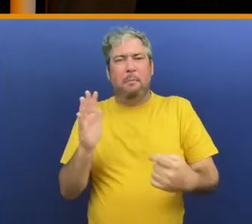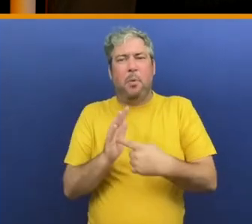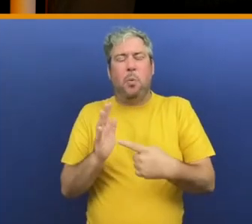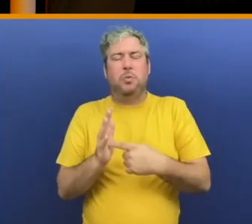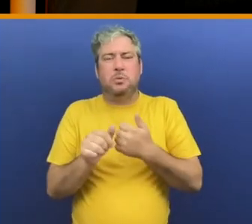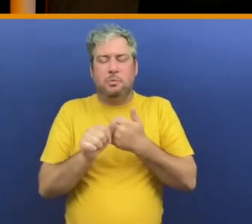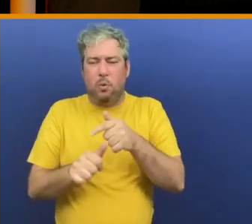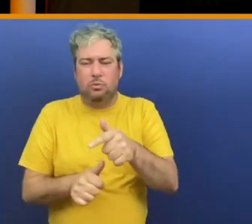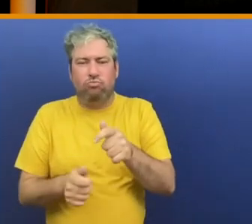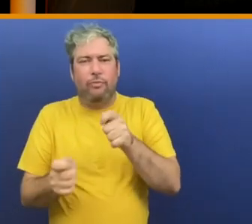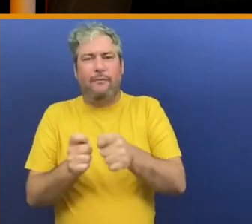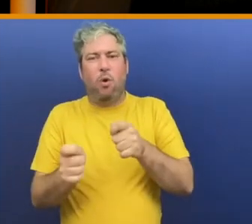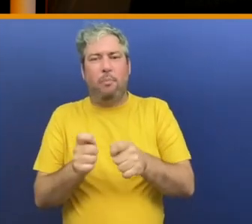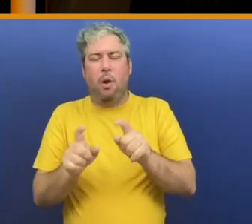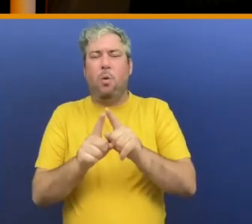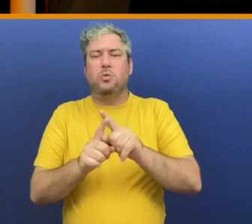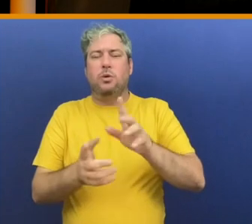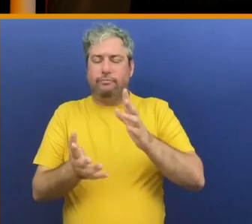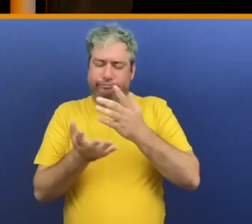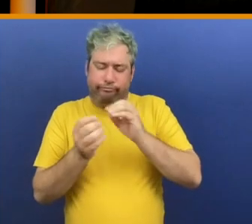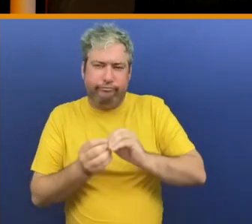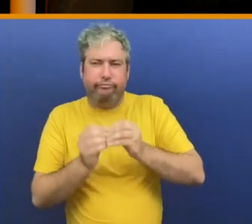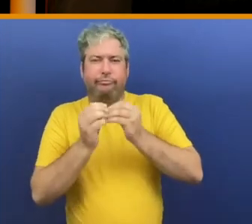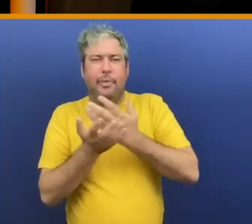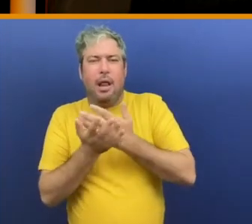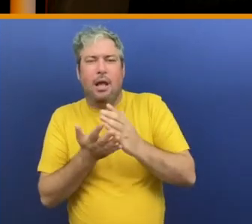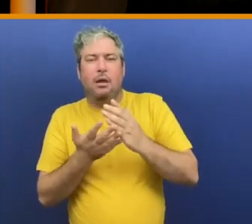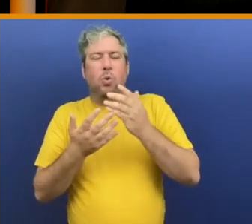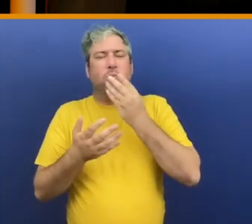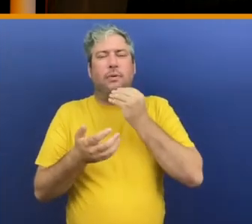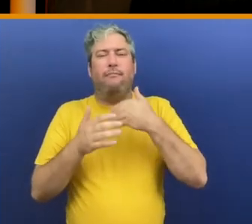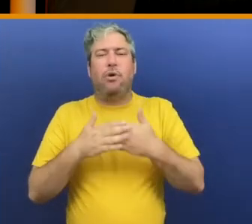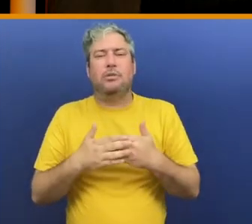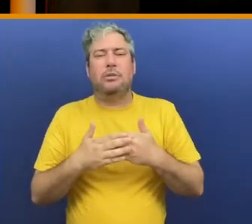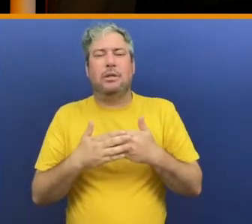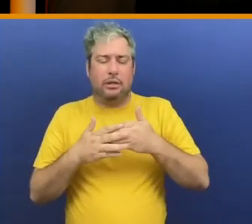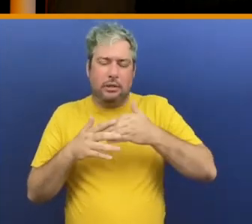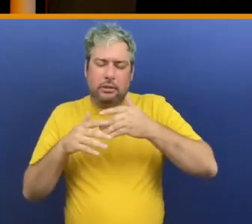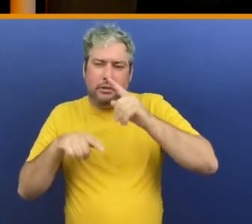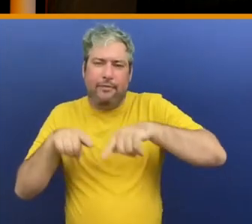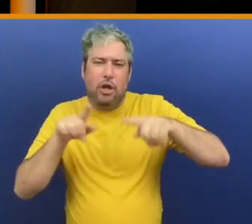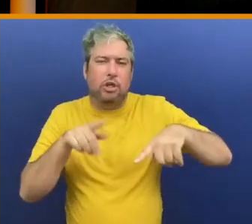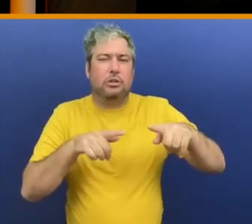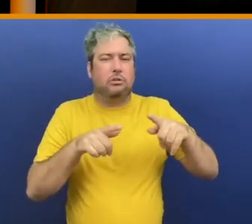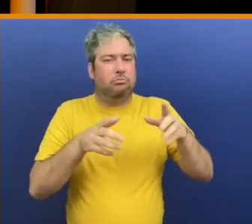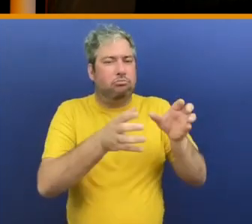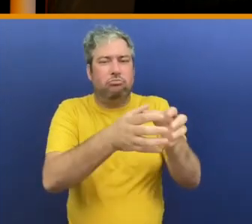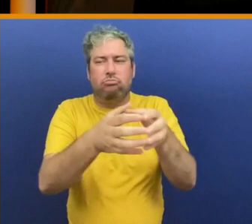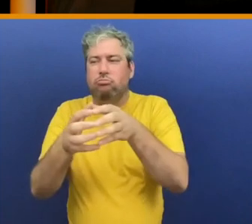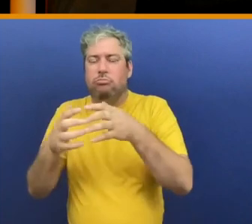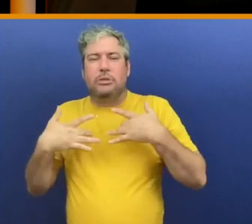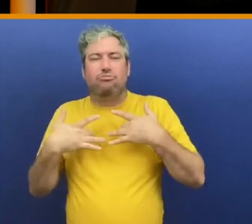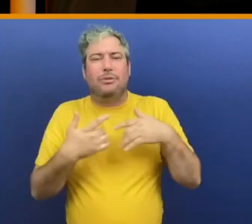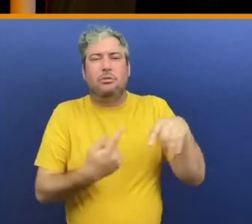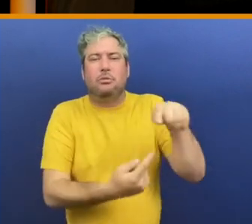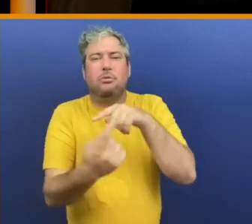diverse range of interests that are aligned to our cause as Liberal Democrats to associate formally with our party. Having gone from poacher to gamekeeper in